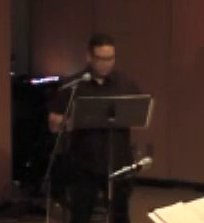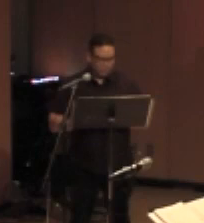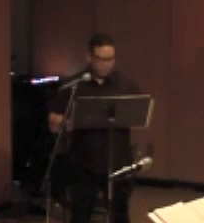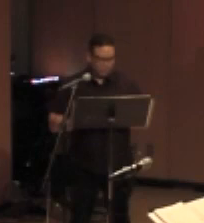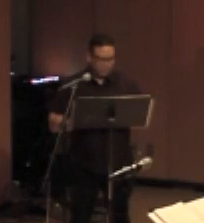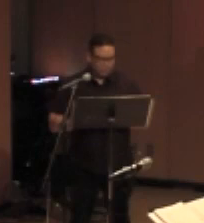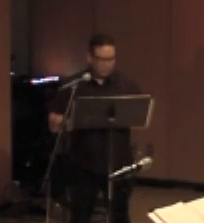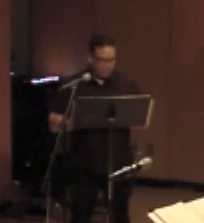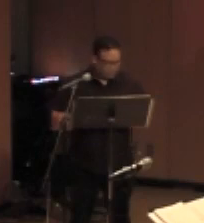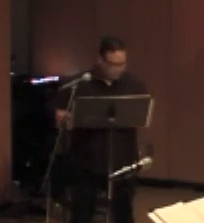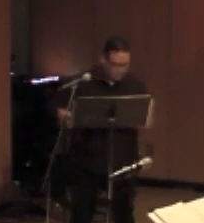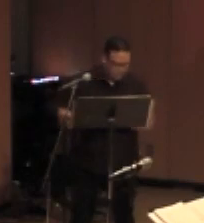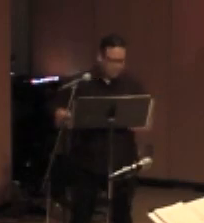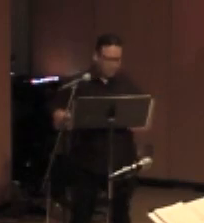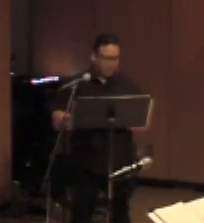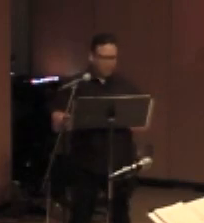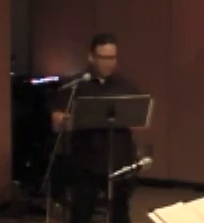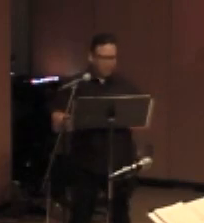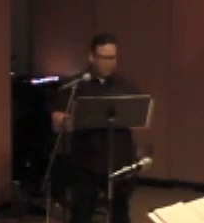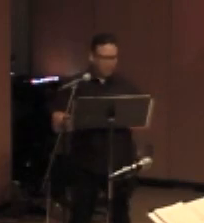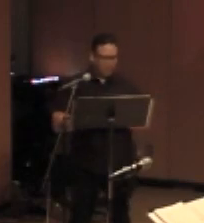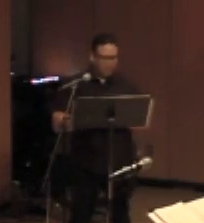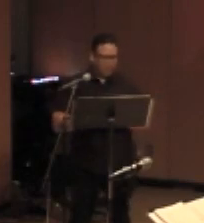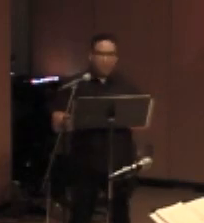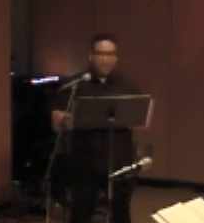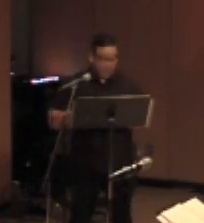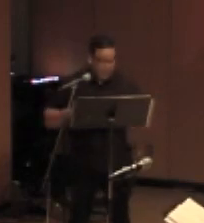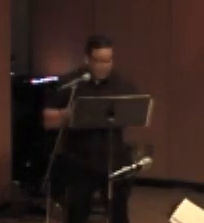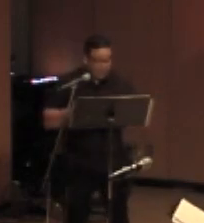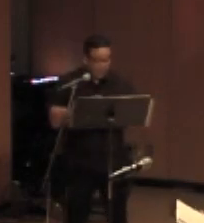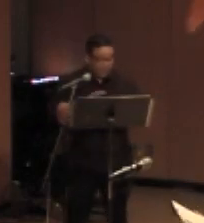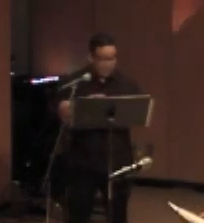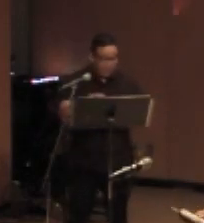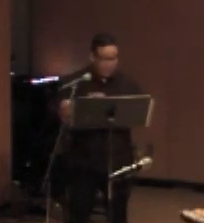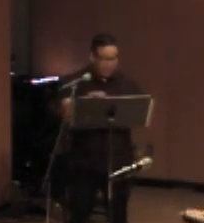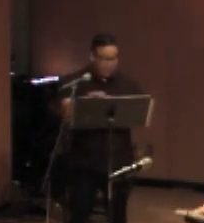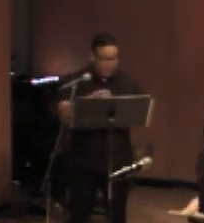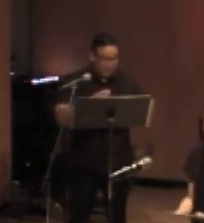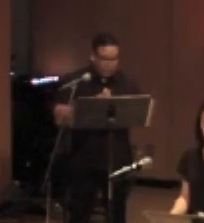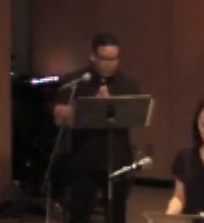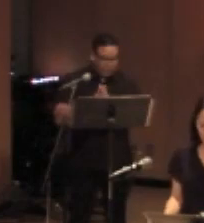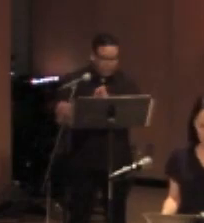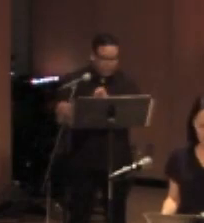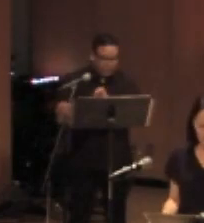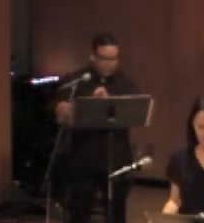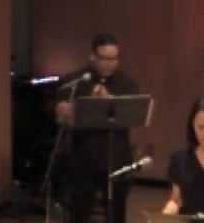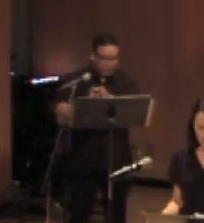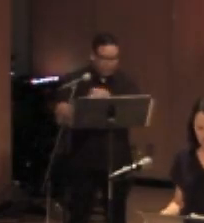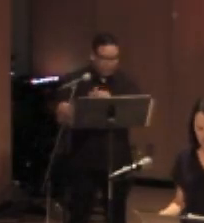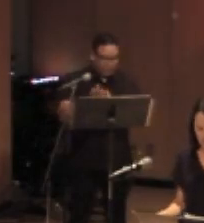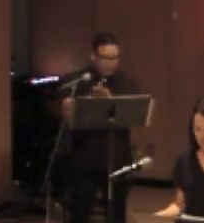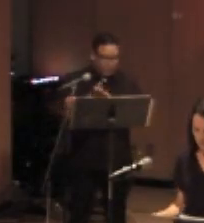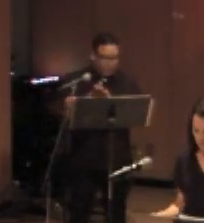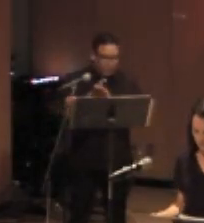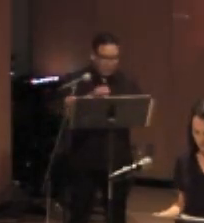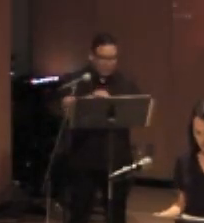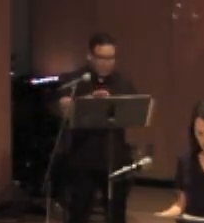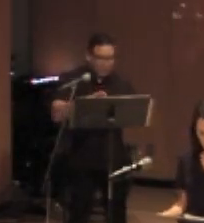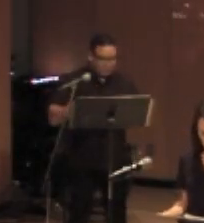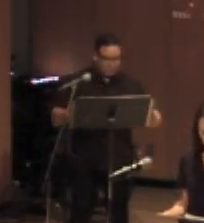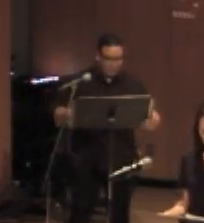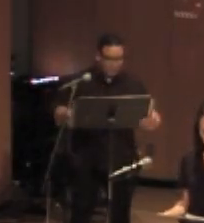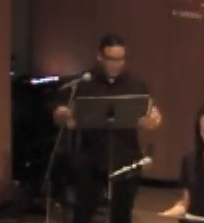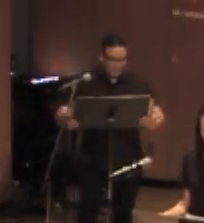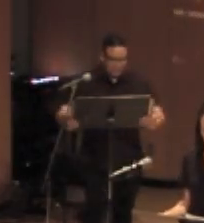what no nothing the daughter turns and walks away hey yeah yeah I I was thinking about yeah when you were a